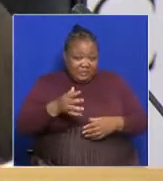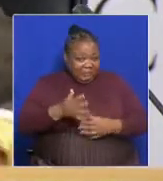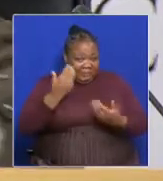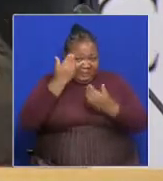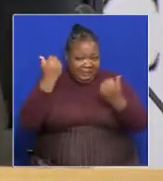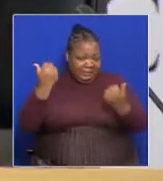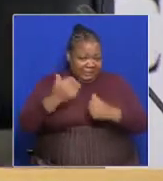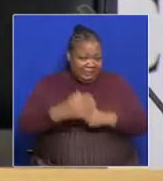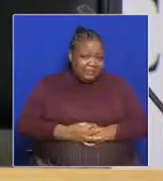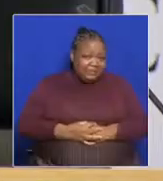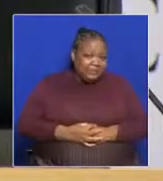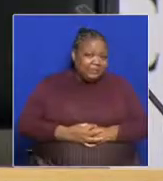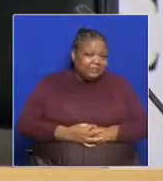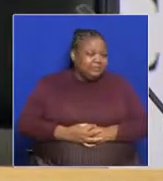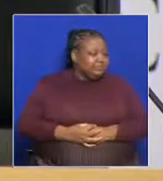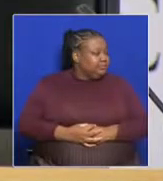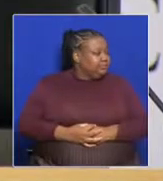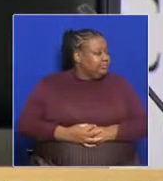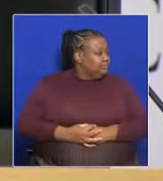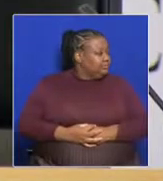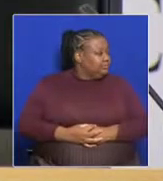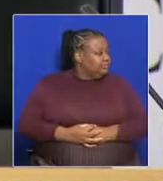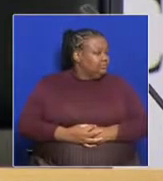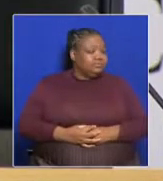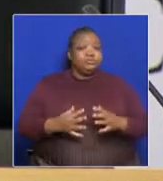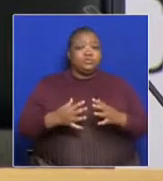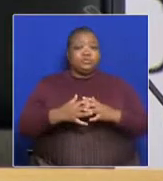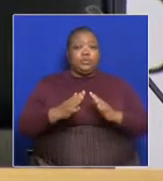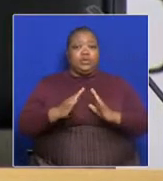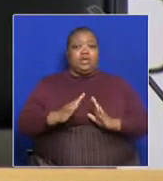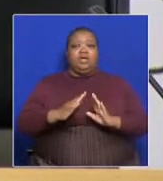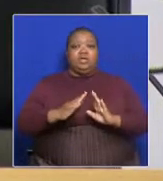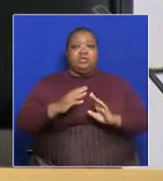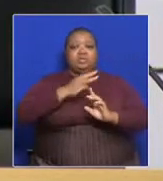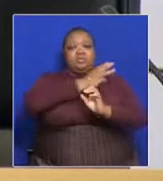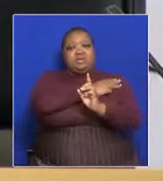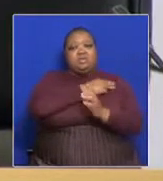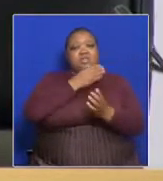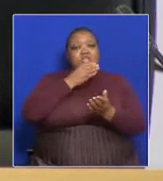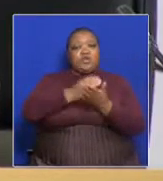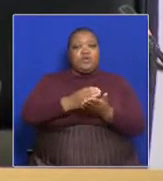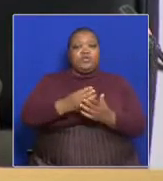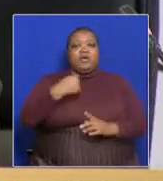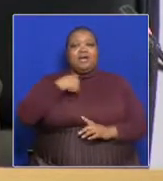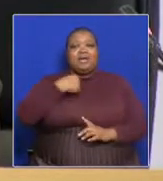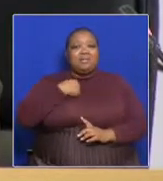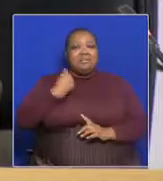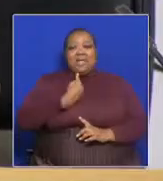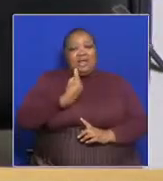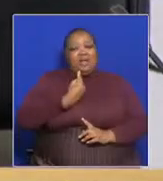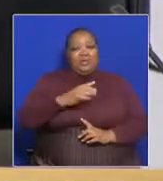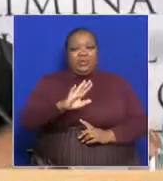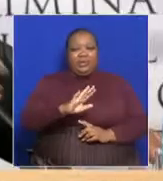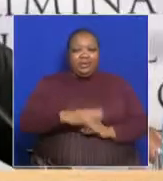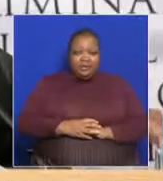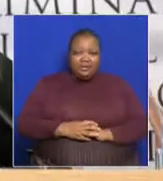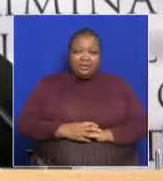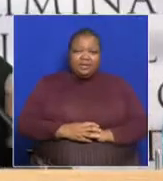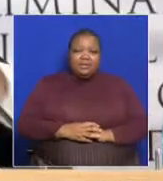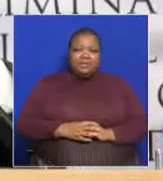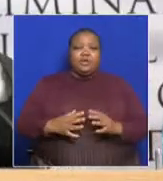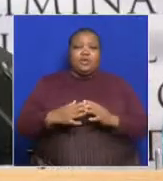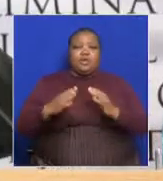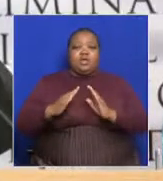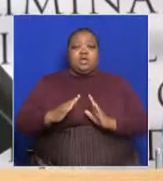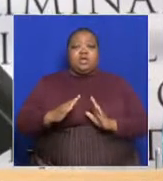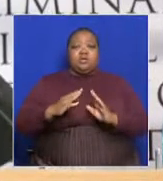Commissioner, the warehouse manager can confirm what I'm saying. It wasn't just me in isolation. Okay. Now that is the challenge, and that is why I say when